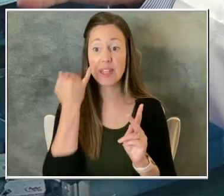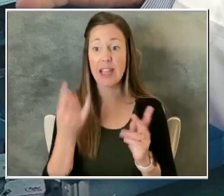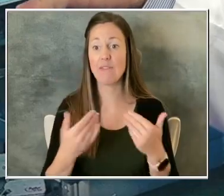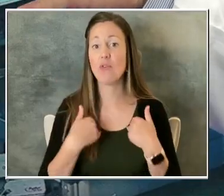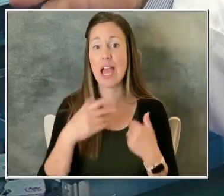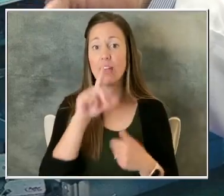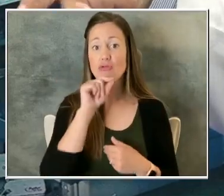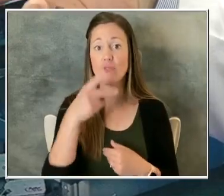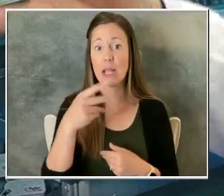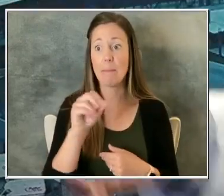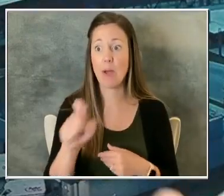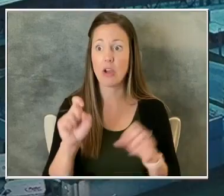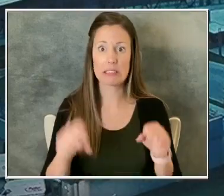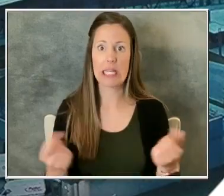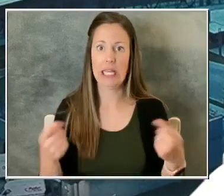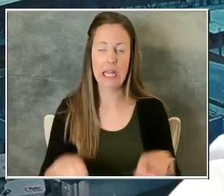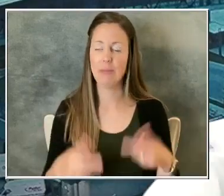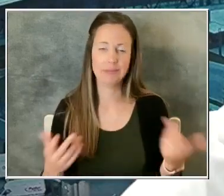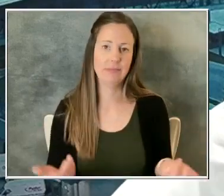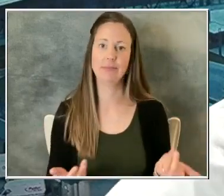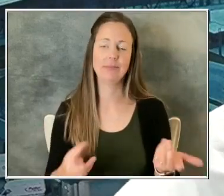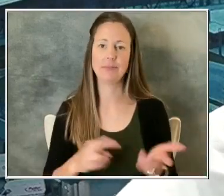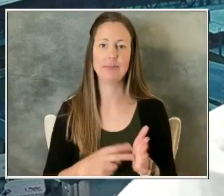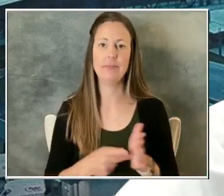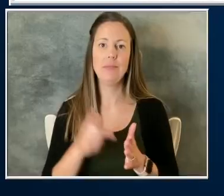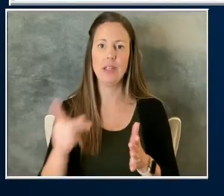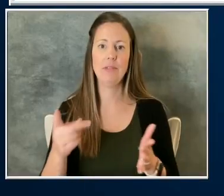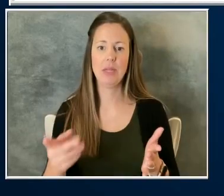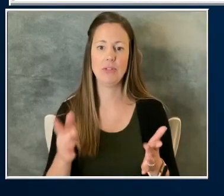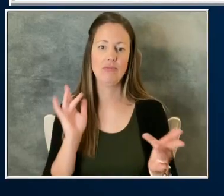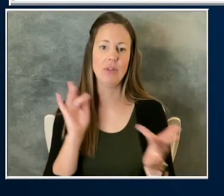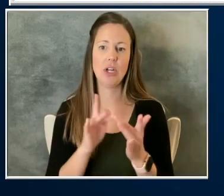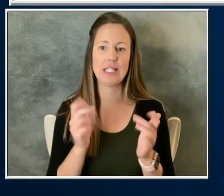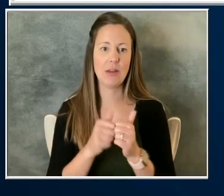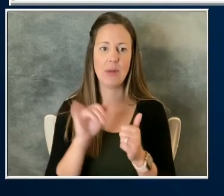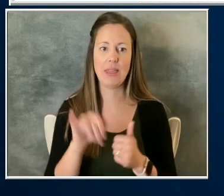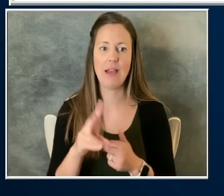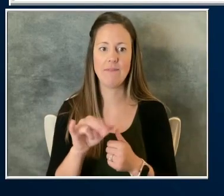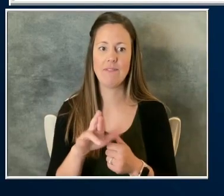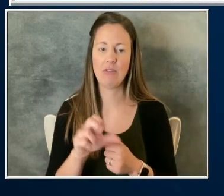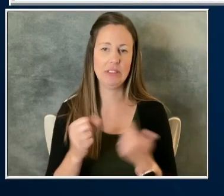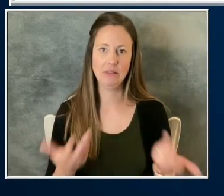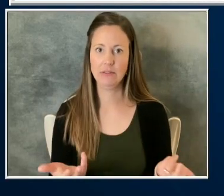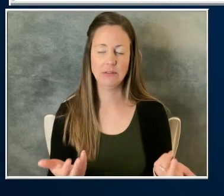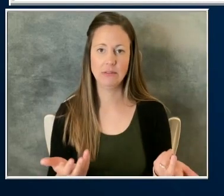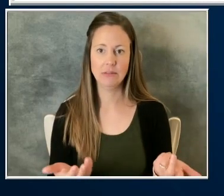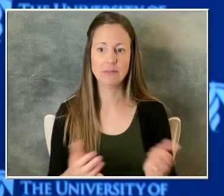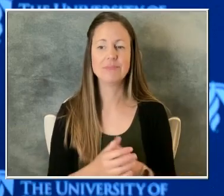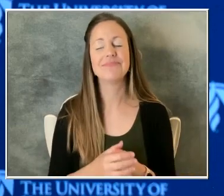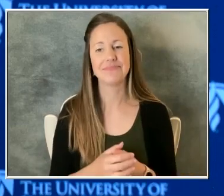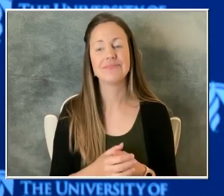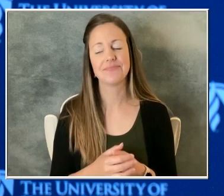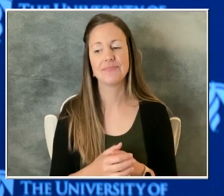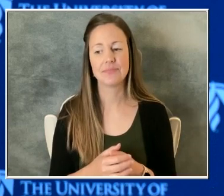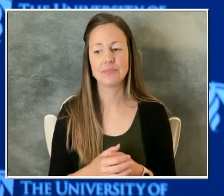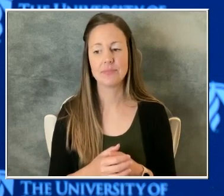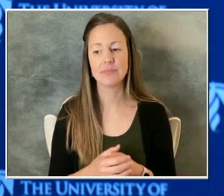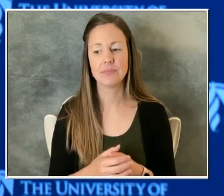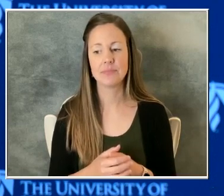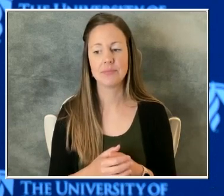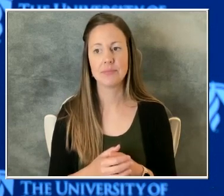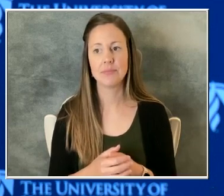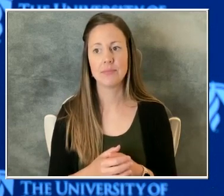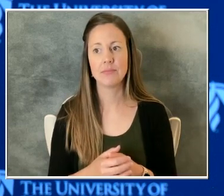contact with herpes zoster. Yeah, and I would say that, you know, certainly the shingles